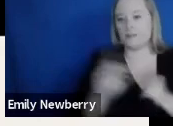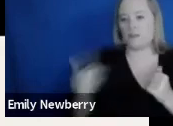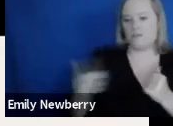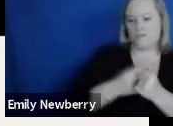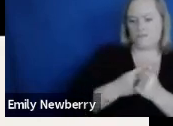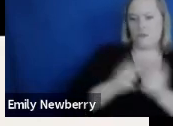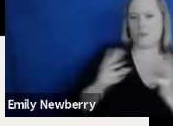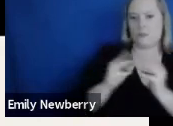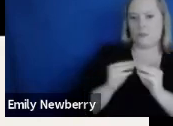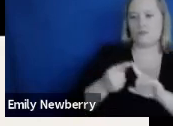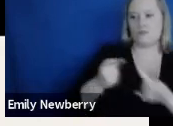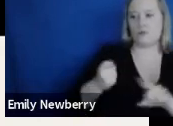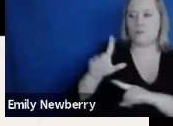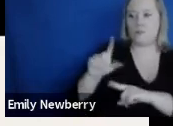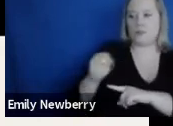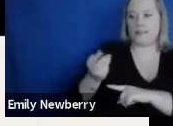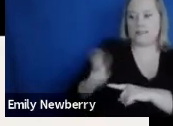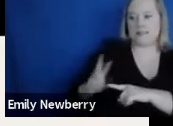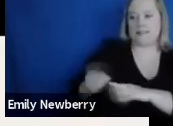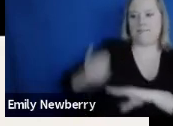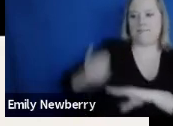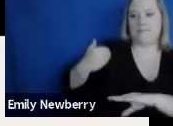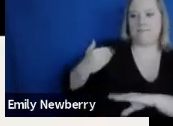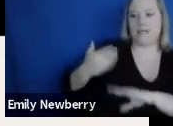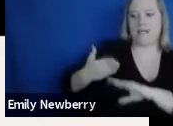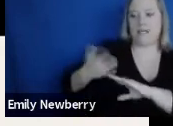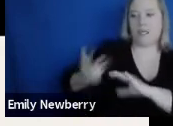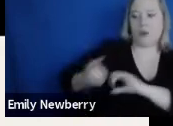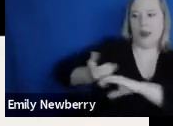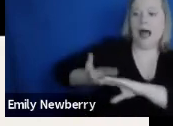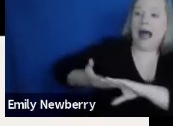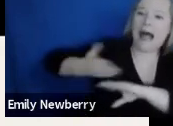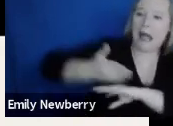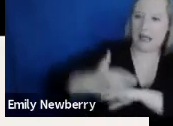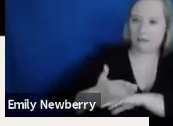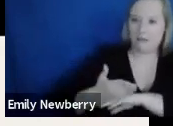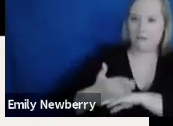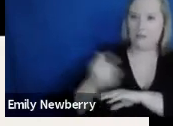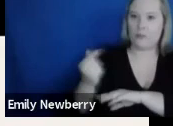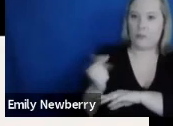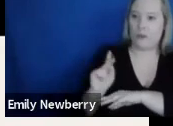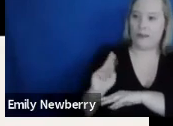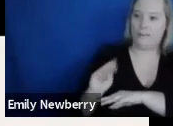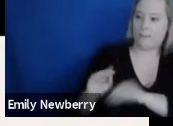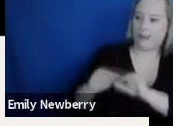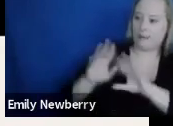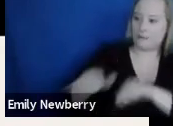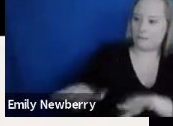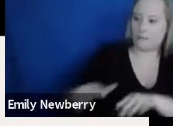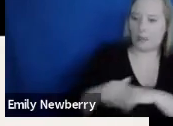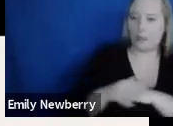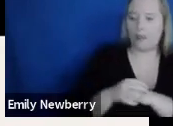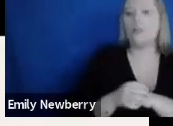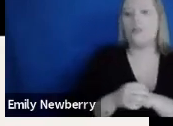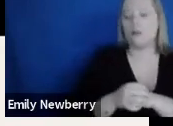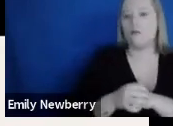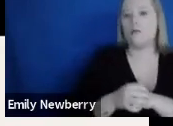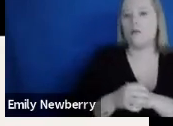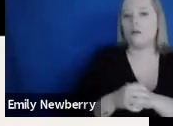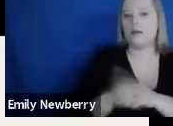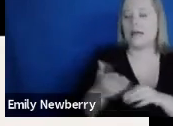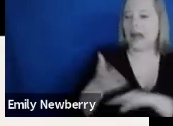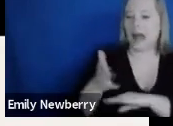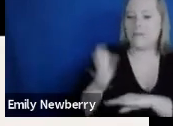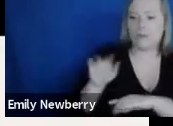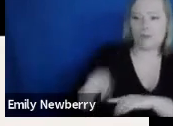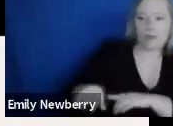in 2016, which was the year after the 2015 Gold King mine incident. And you know, right after and